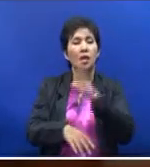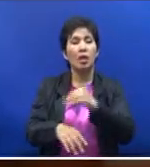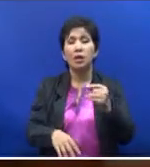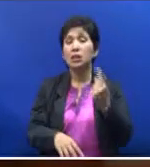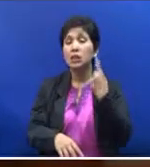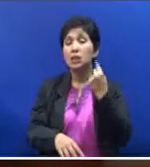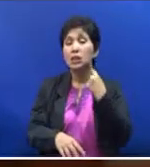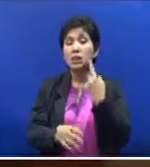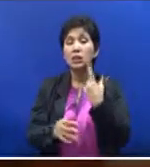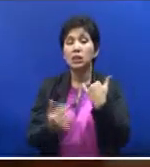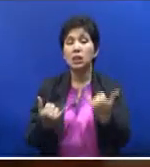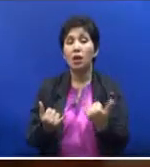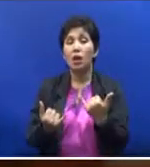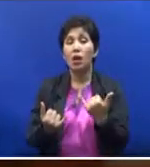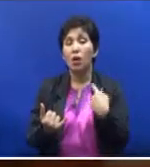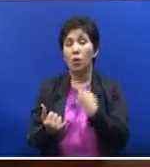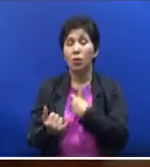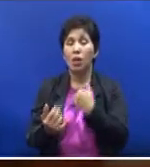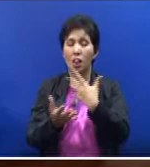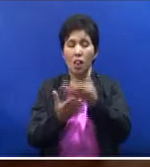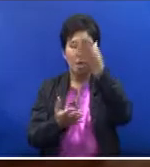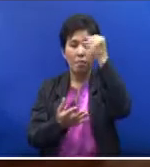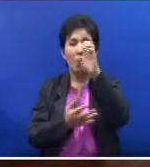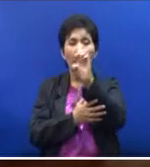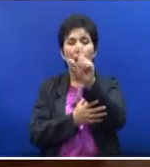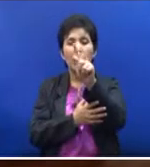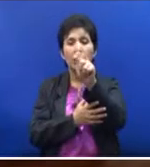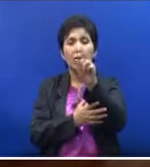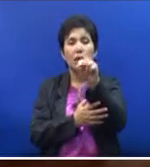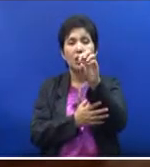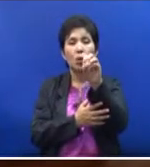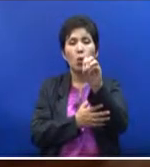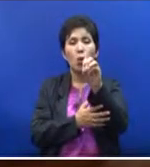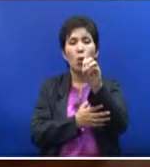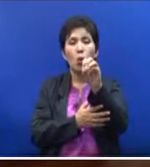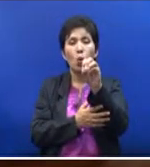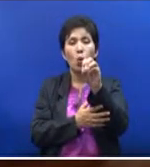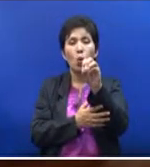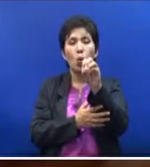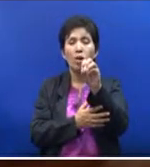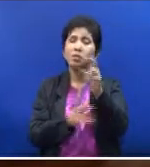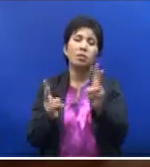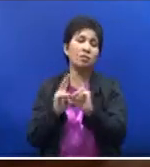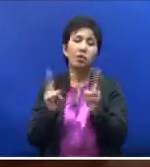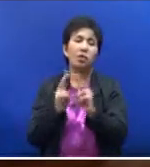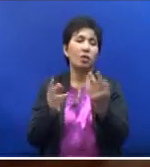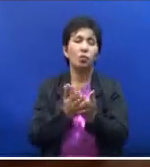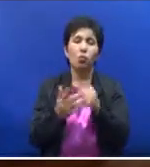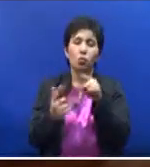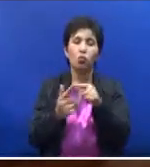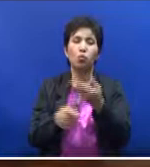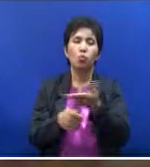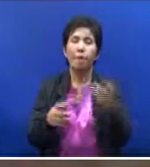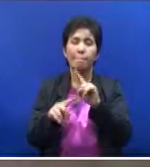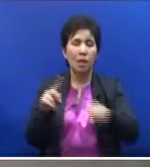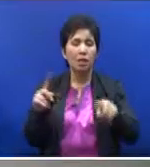Okay, and just now we have learned about ethnography. Okay, maybe ethnography study is very new to you, but